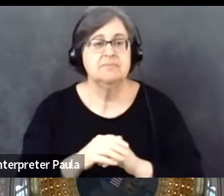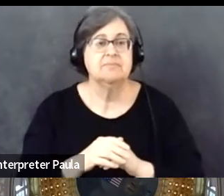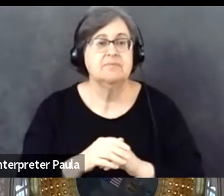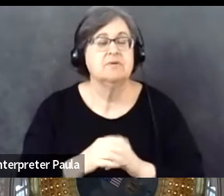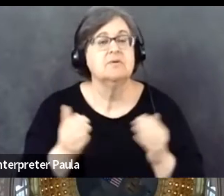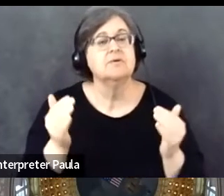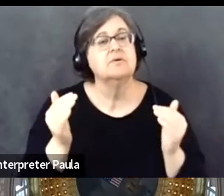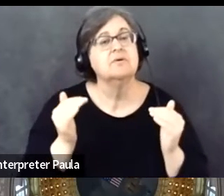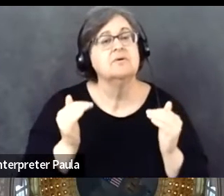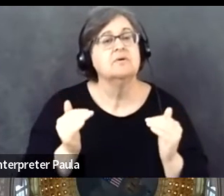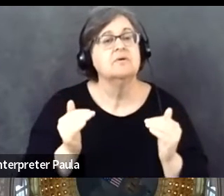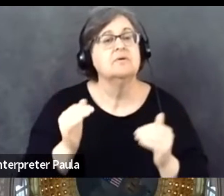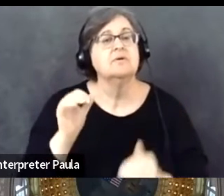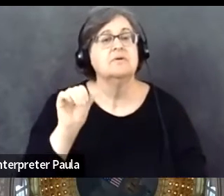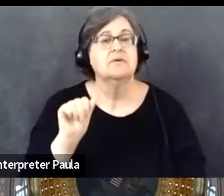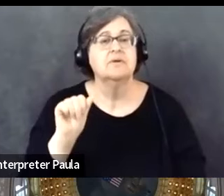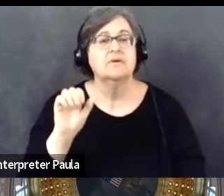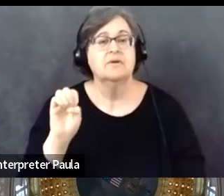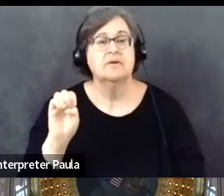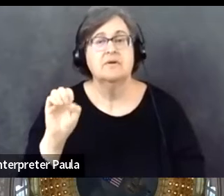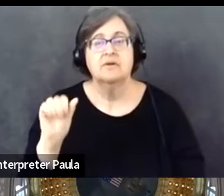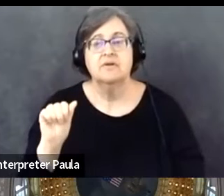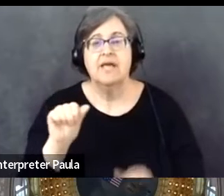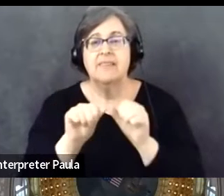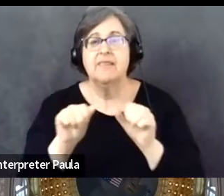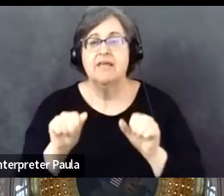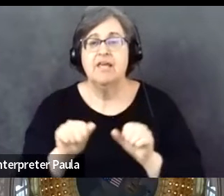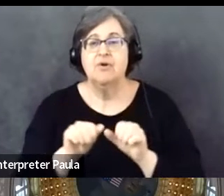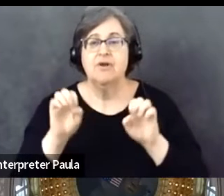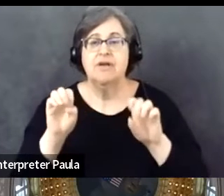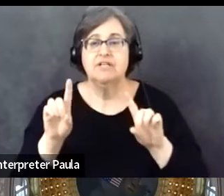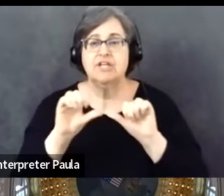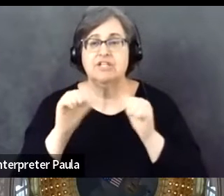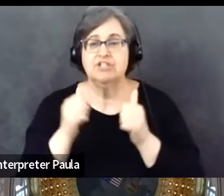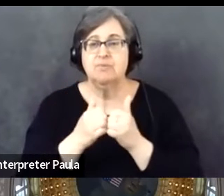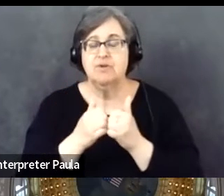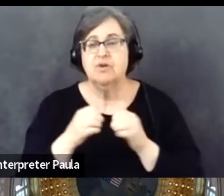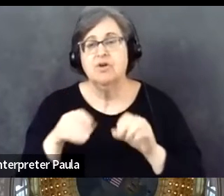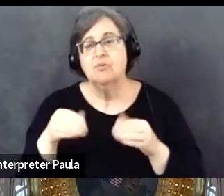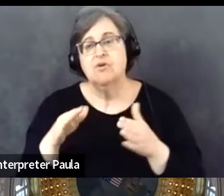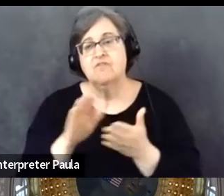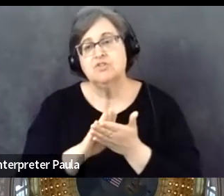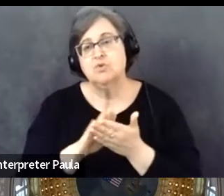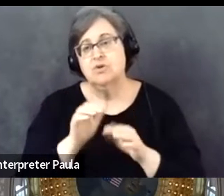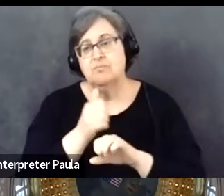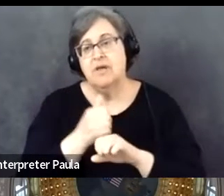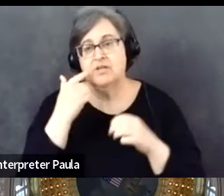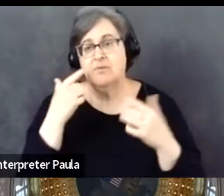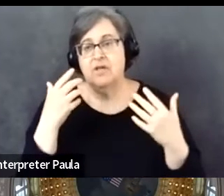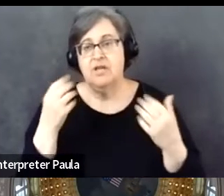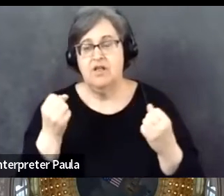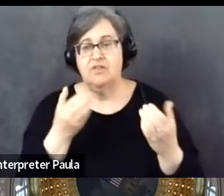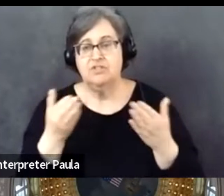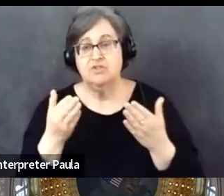and then the AEAs, area education agencies that provide school-based mental health services, got an